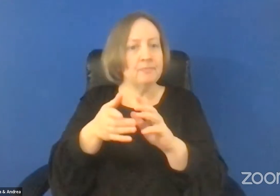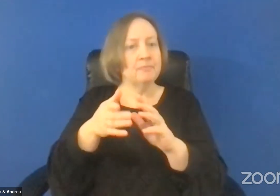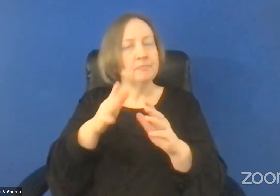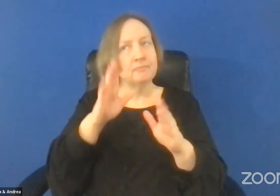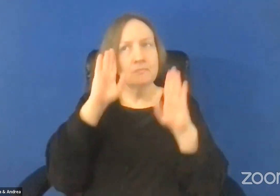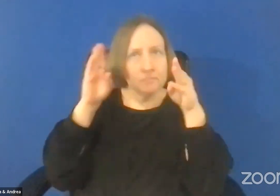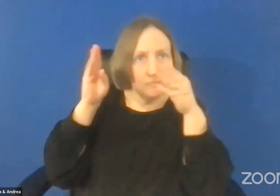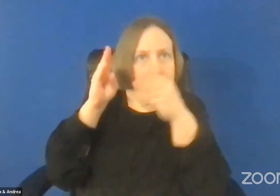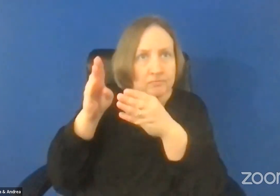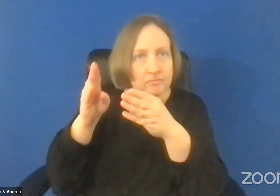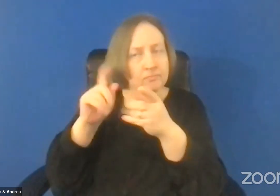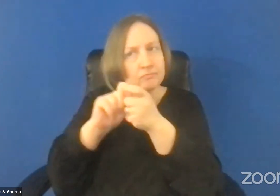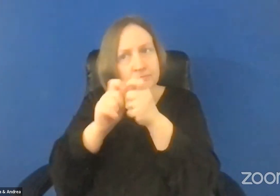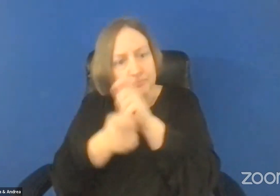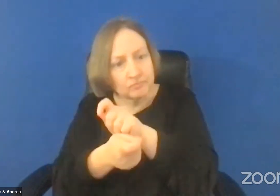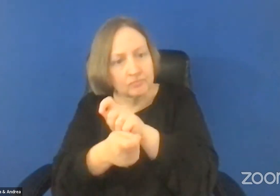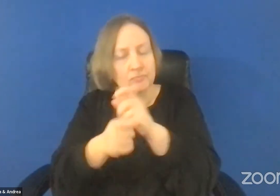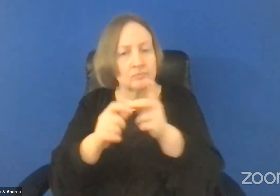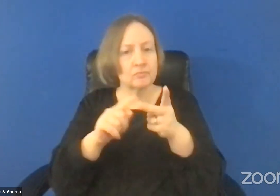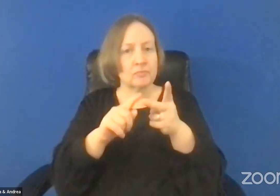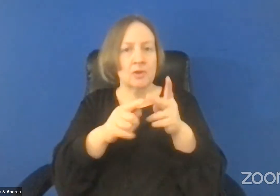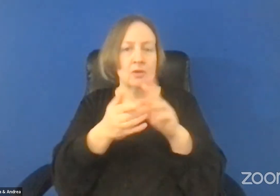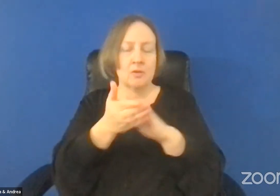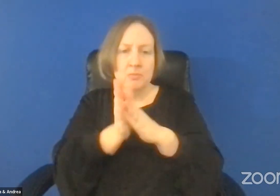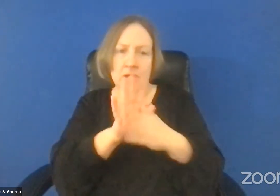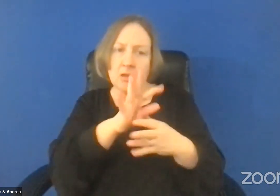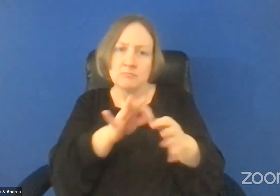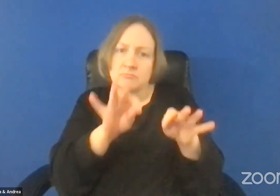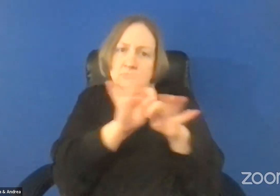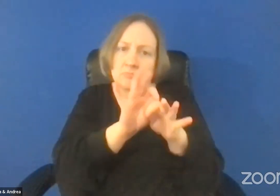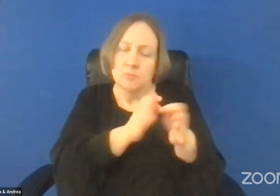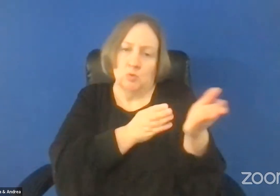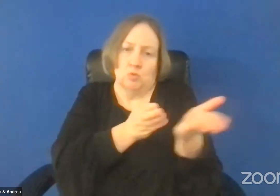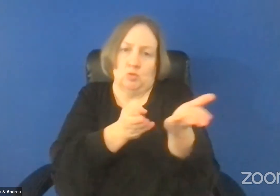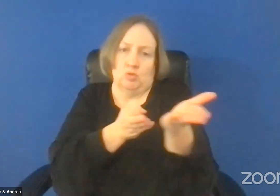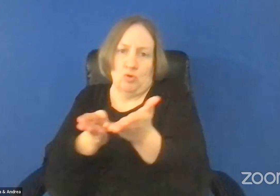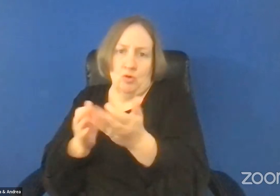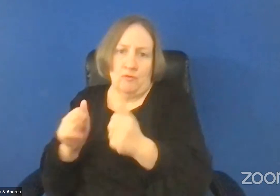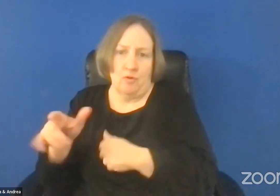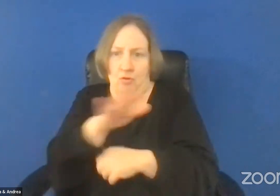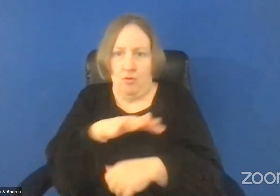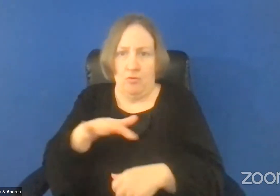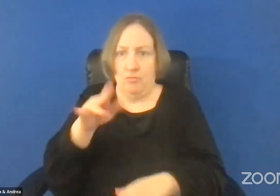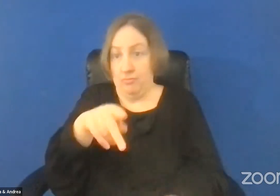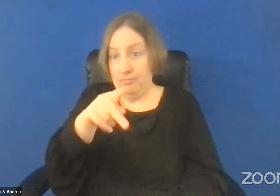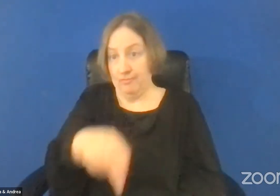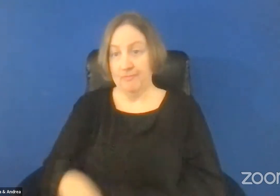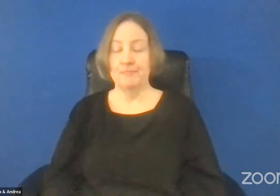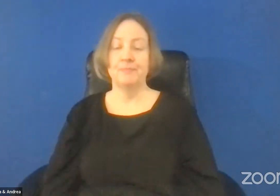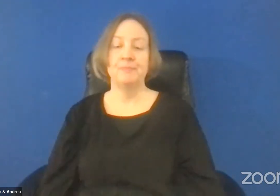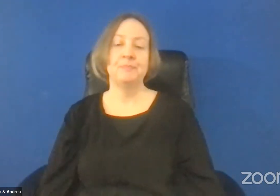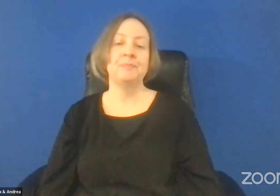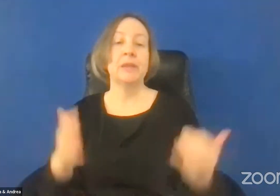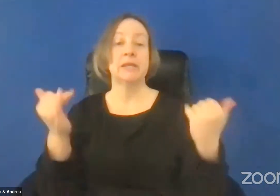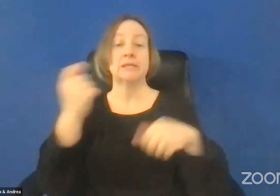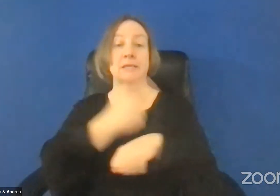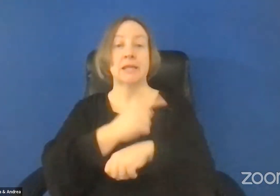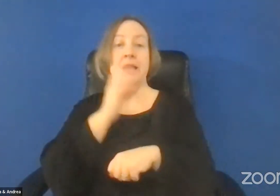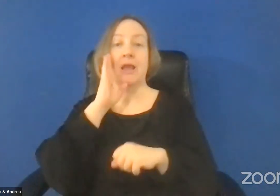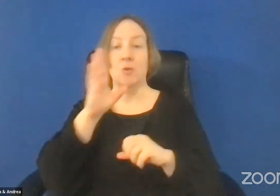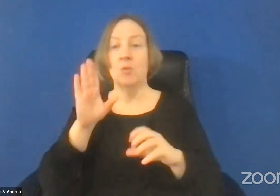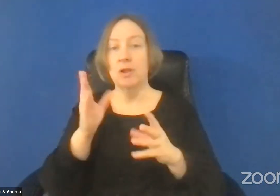redirected or become a part of the essential need of serving all Portlanders. Today, we're going to be